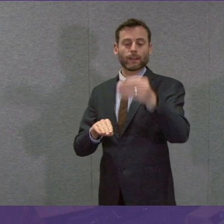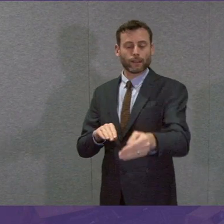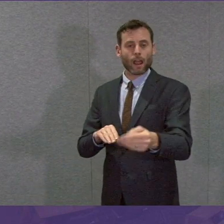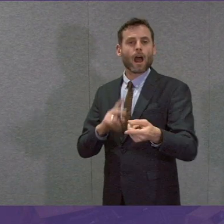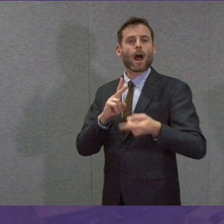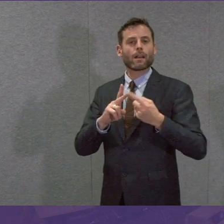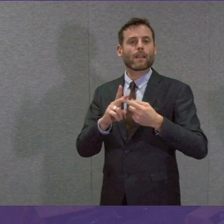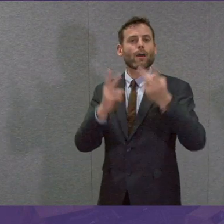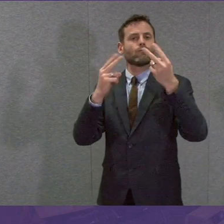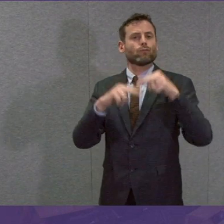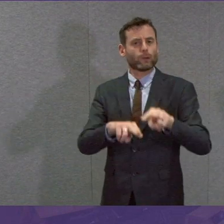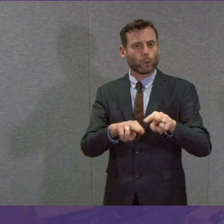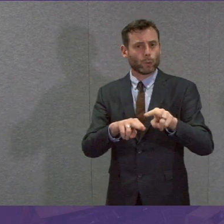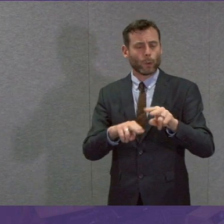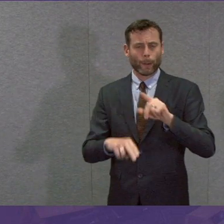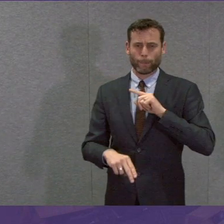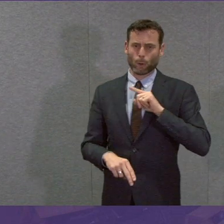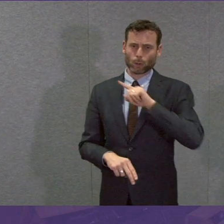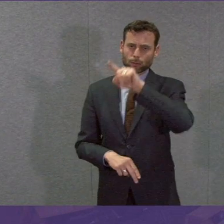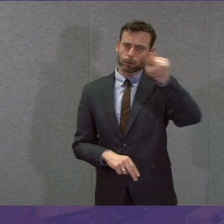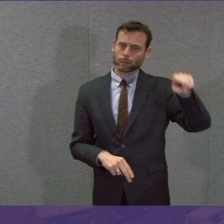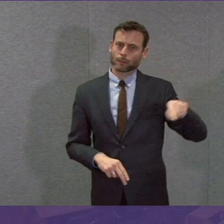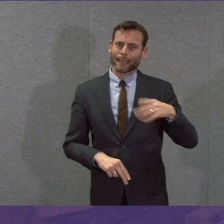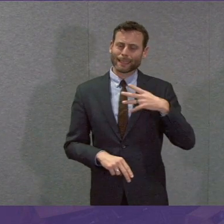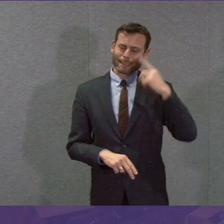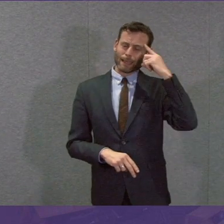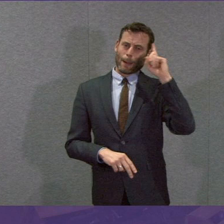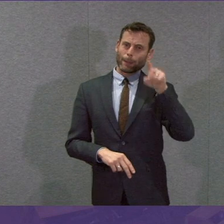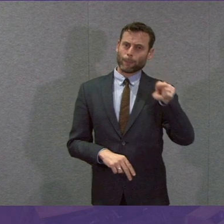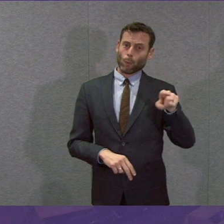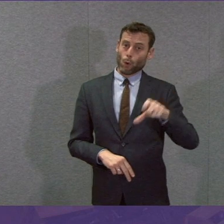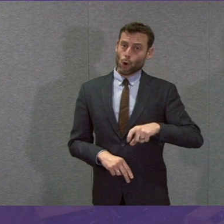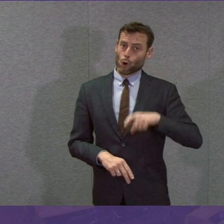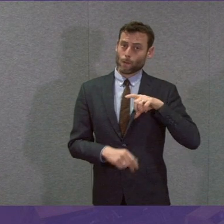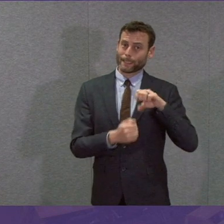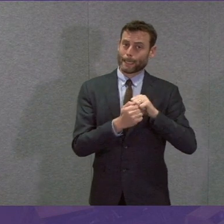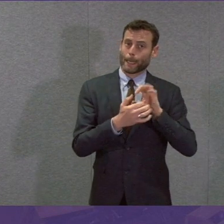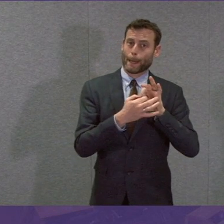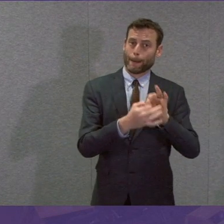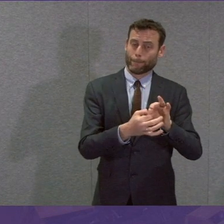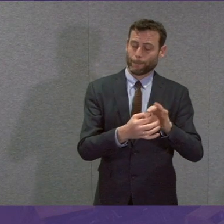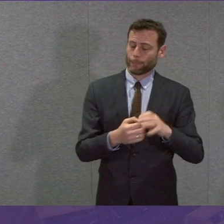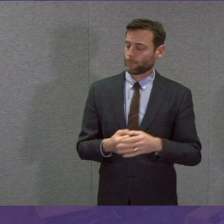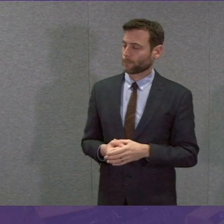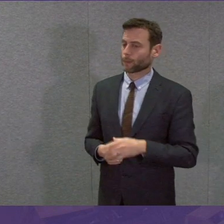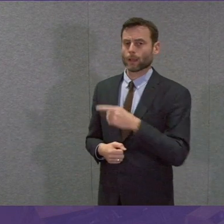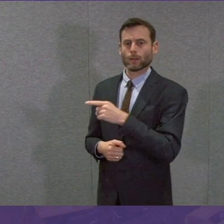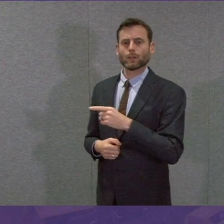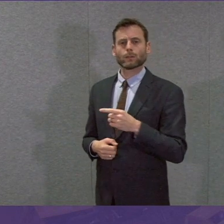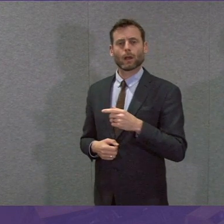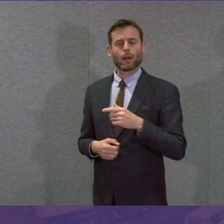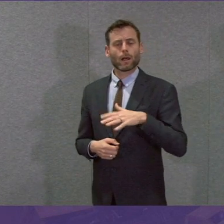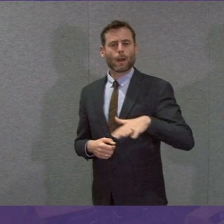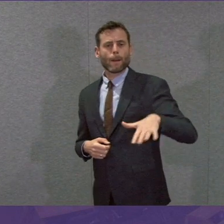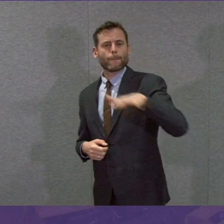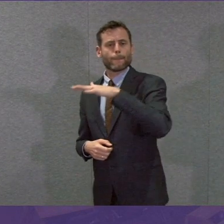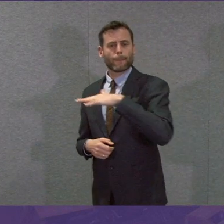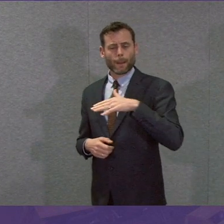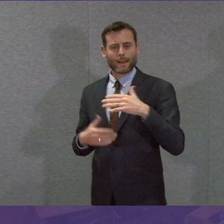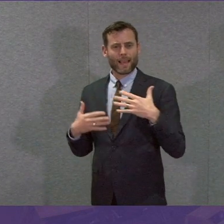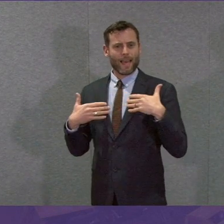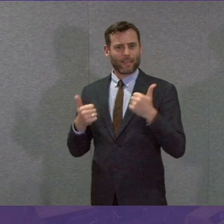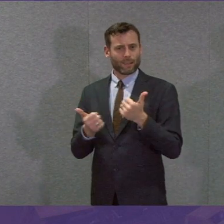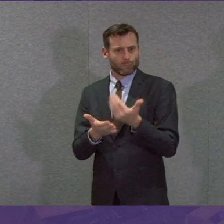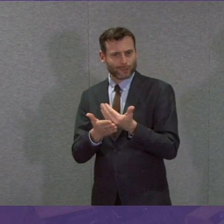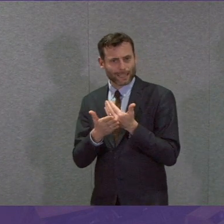in order to keep public confidence? And the powers to enforce the health protection regulations requires to be made by affirmative